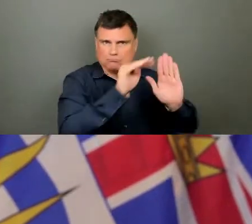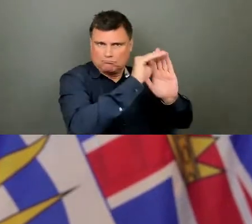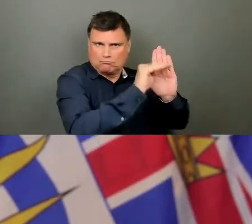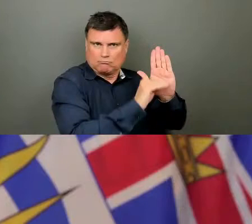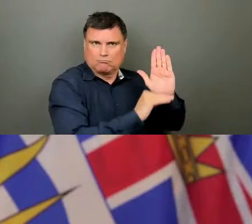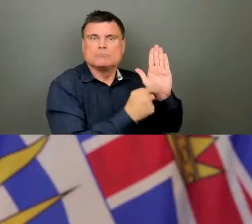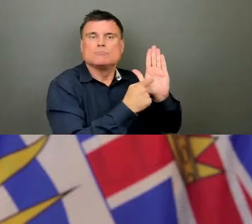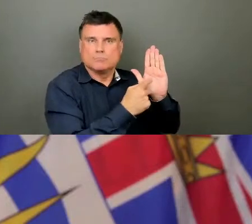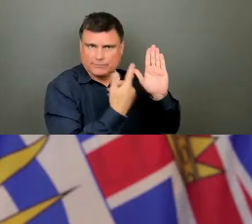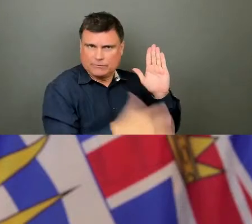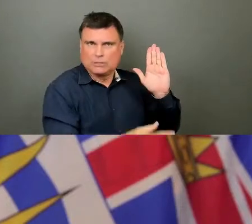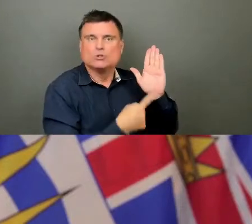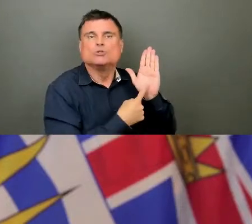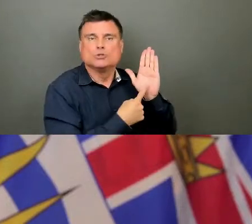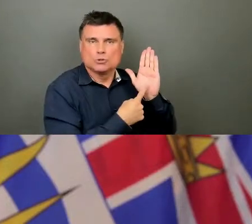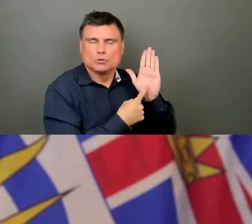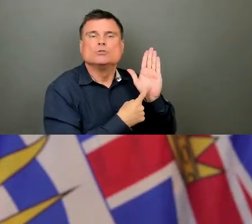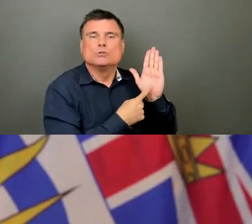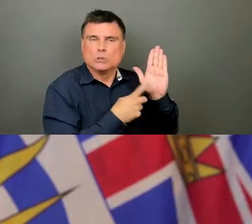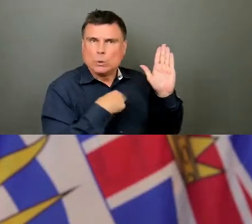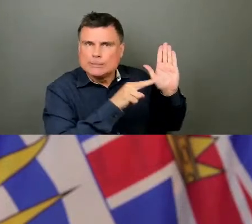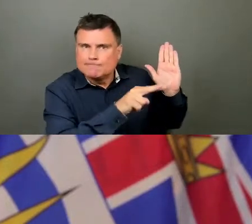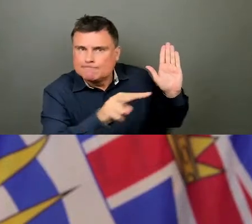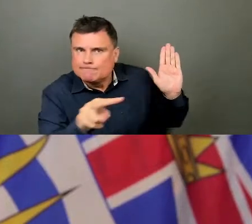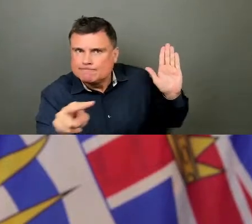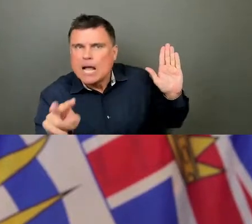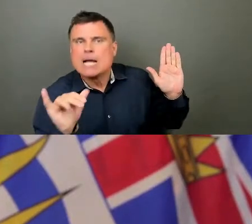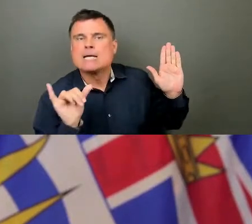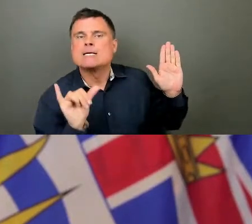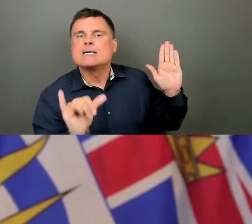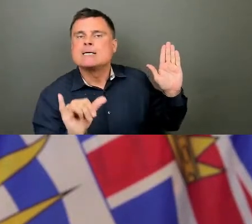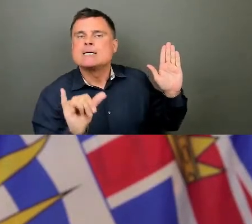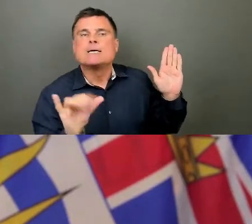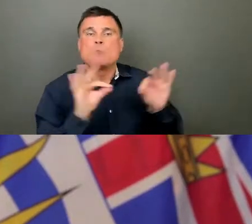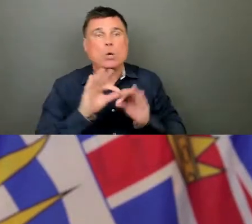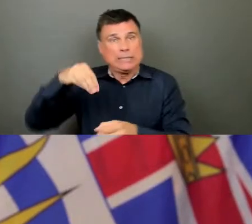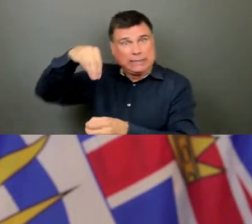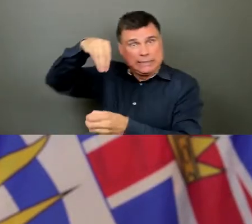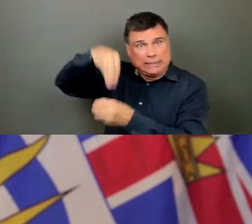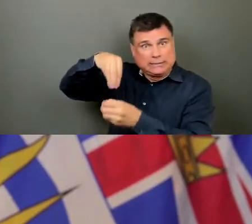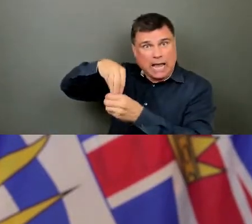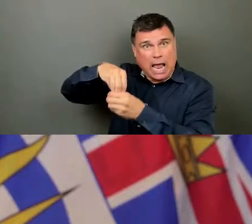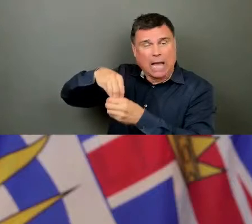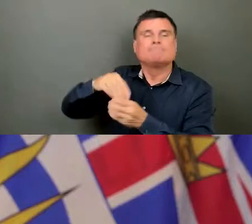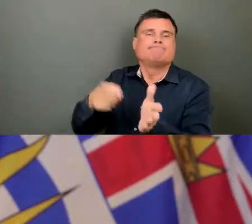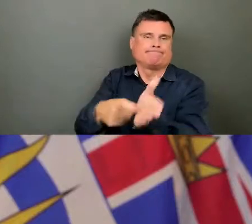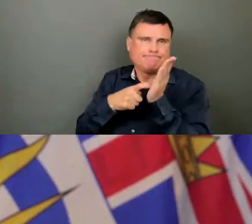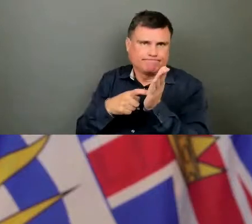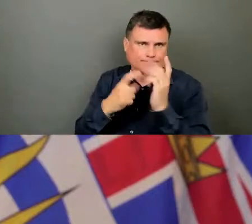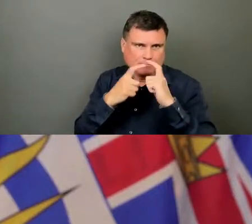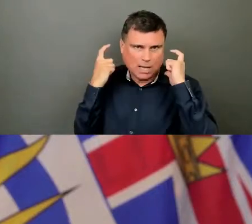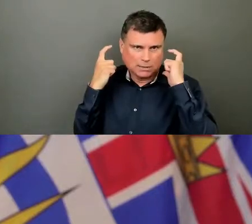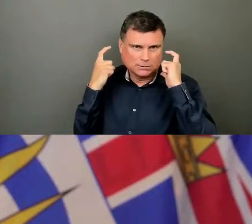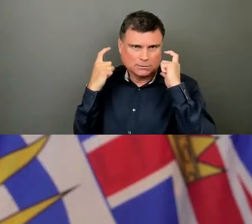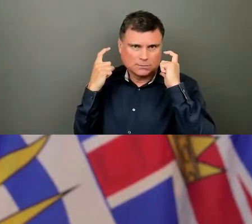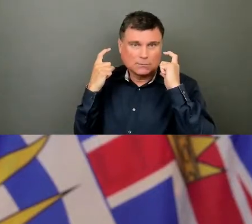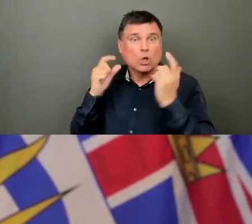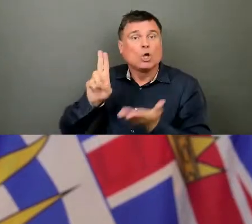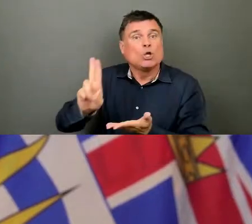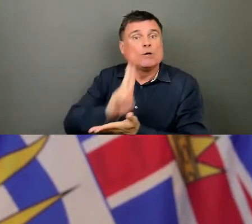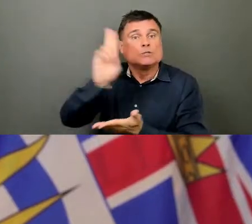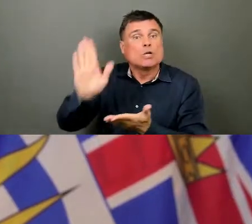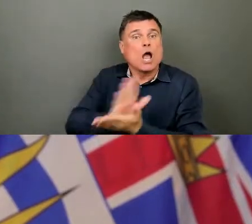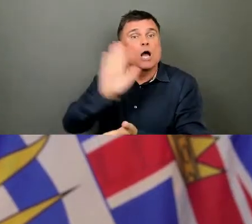the importance of wearing masks again in those indoor settings, the measures that we're putting in place for the post-secondary and